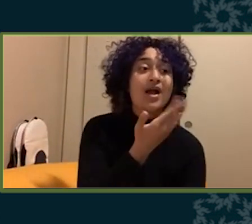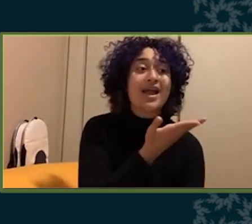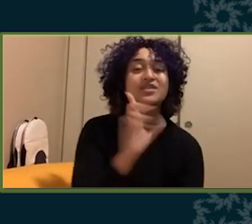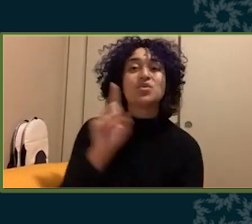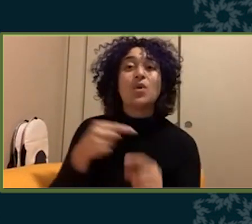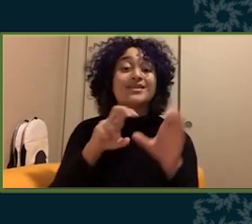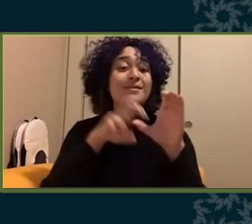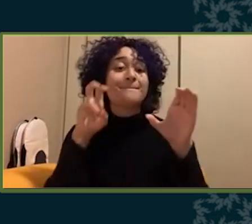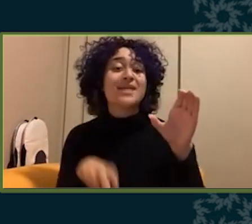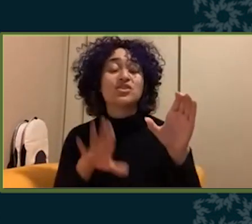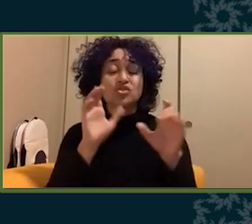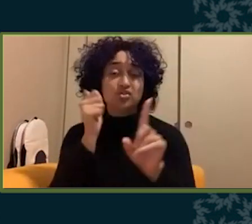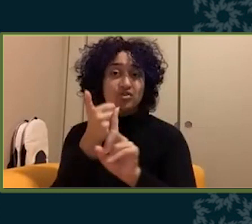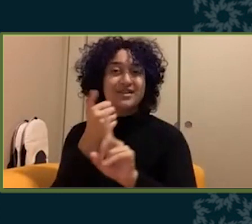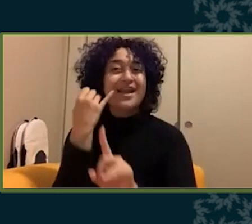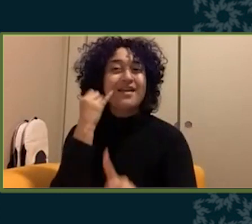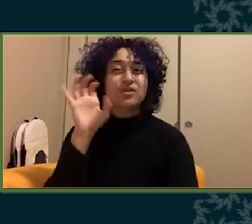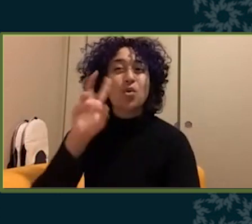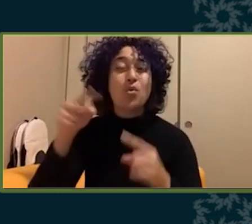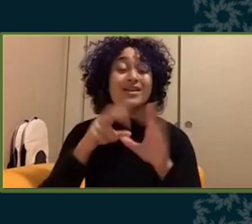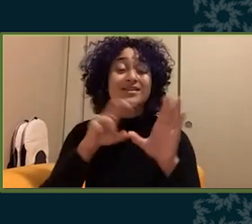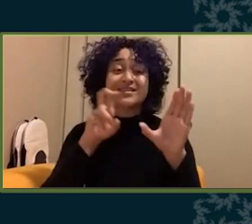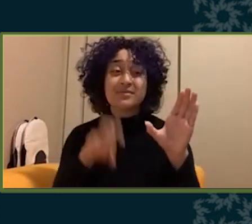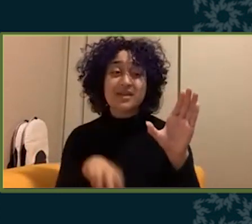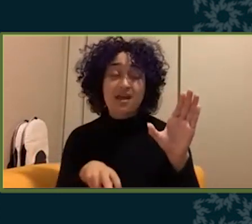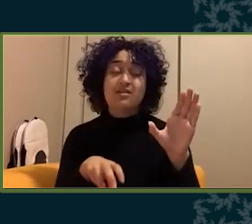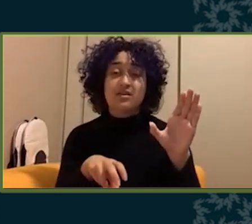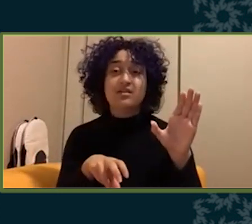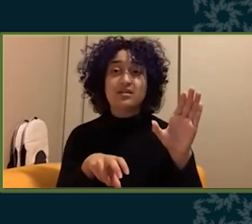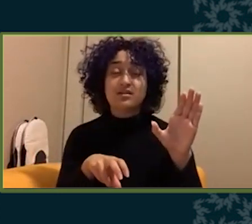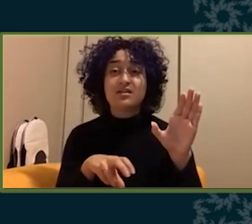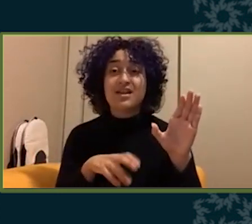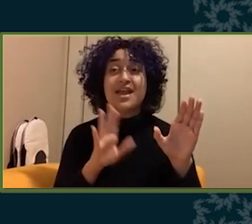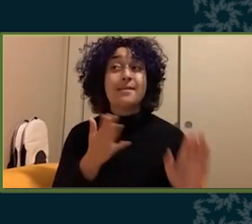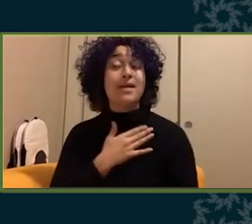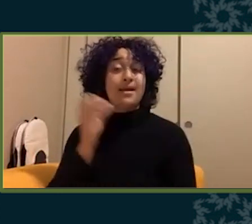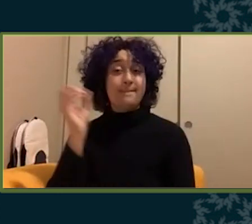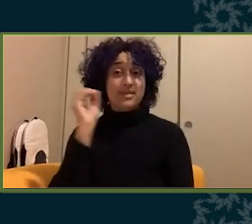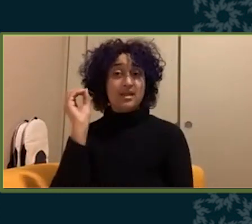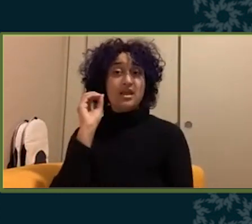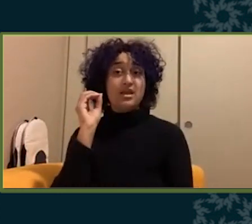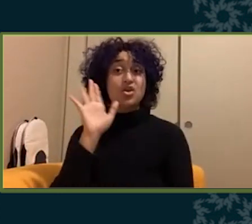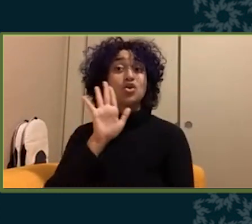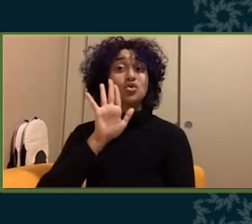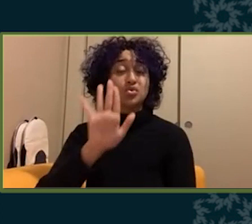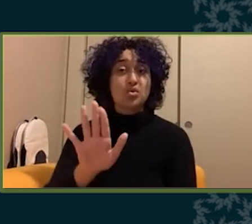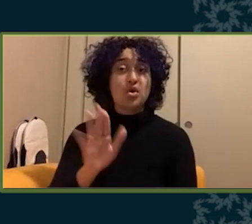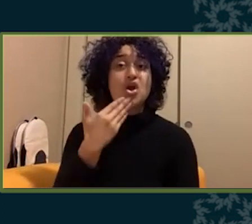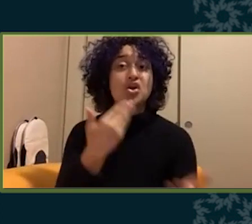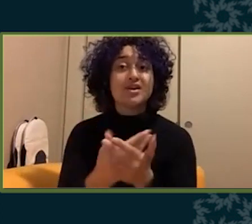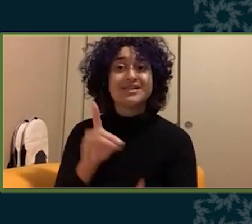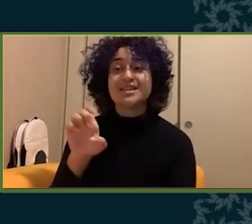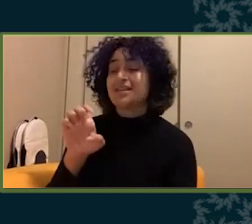yourself. If you know when to bench yourself, then you, in my opinion, are an effective DEI